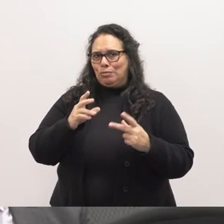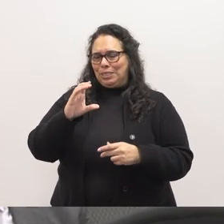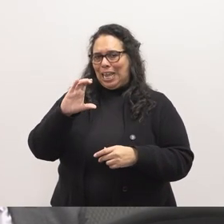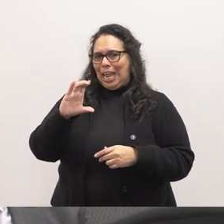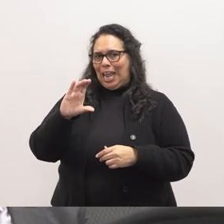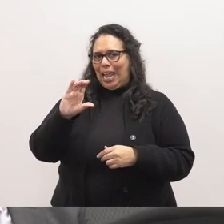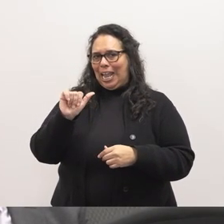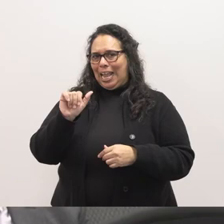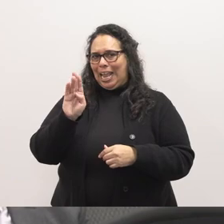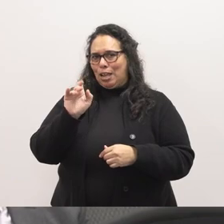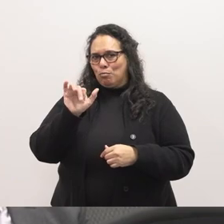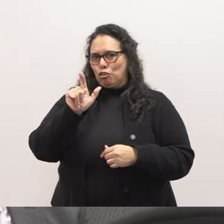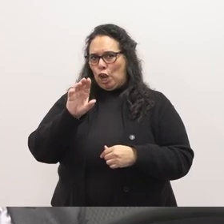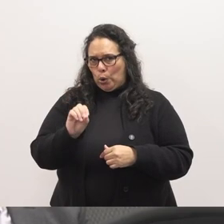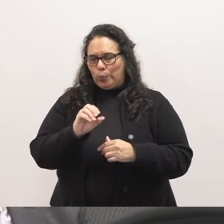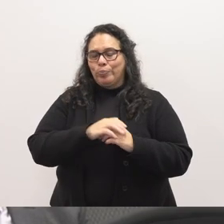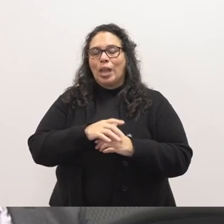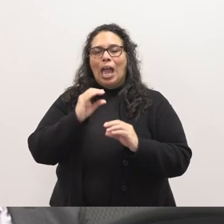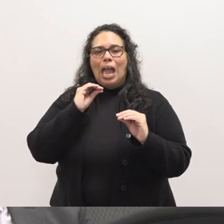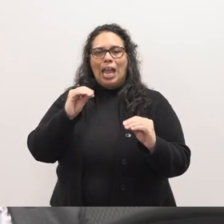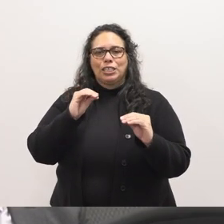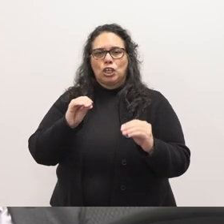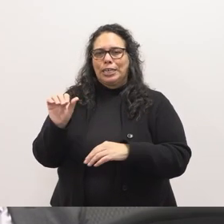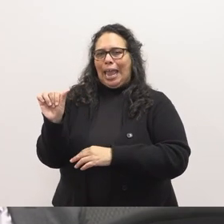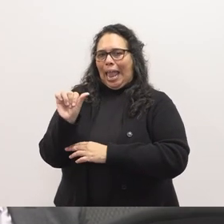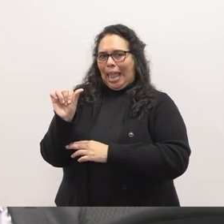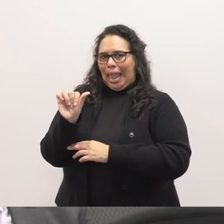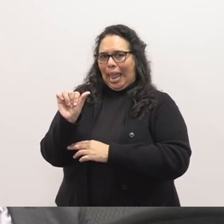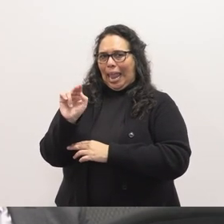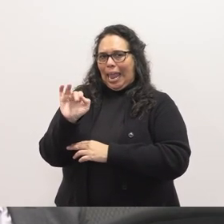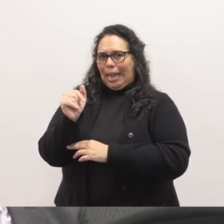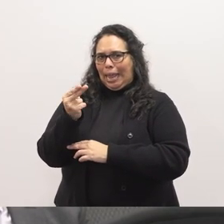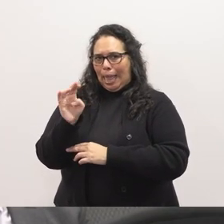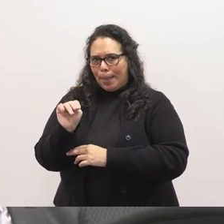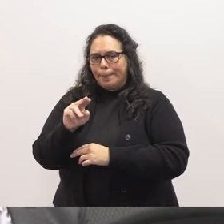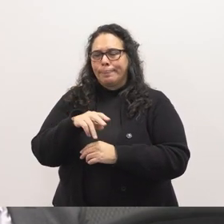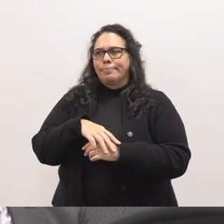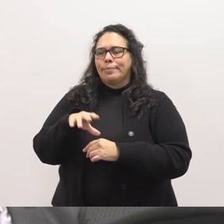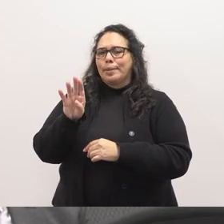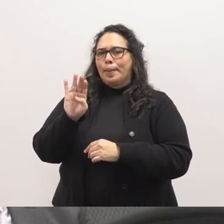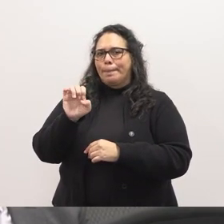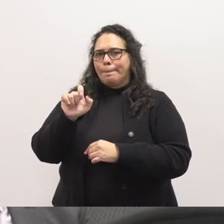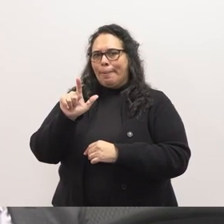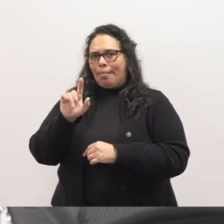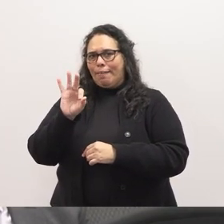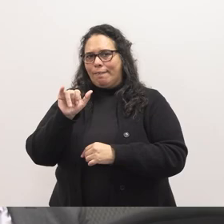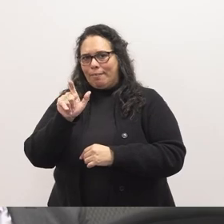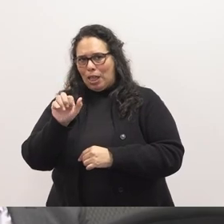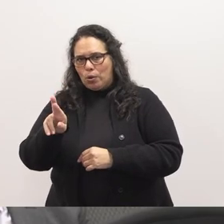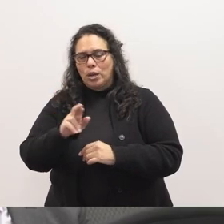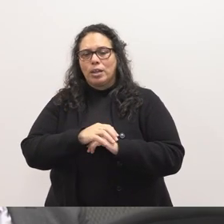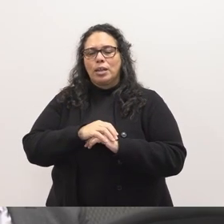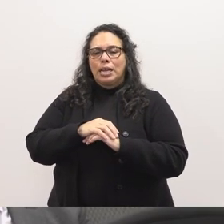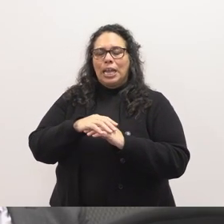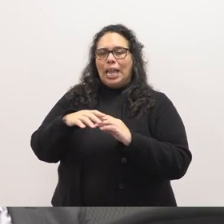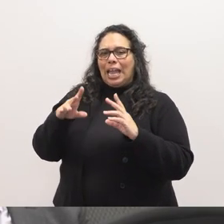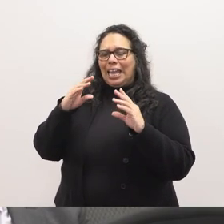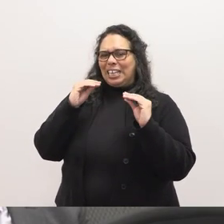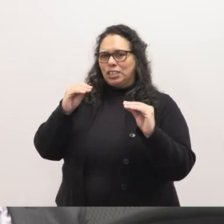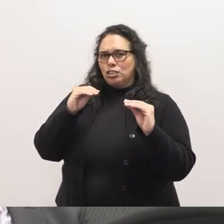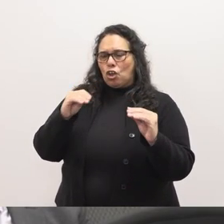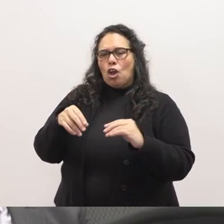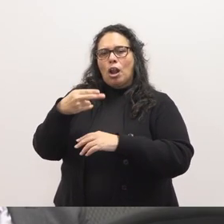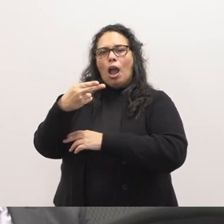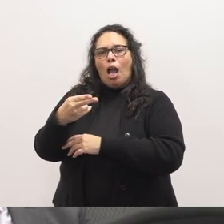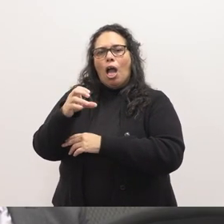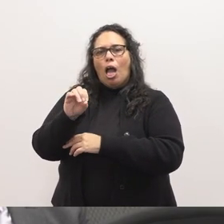When I taught in Bellflower Unified and Anaheim Union High School districts, the English and History departments taught middle and high school vetted Holocaust curriculum